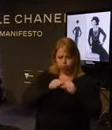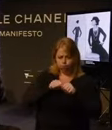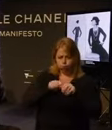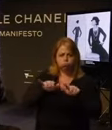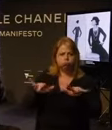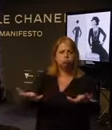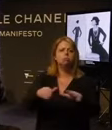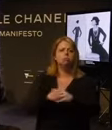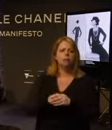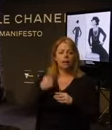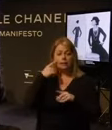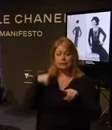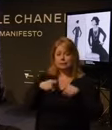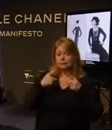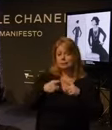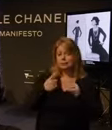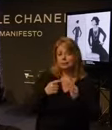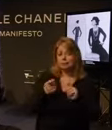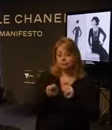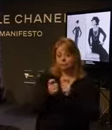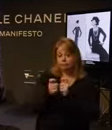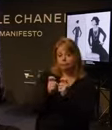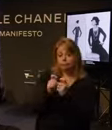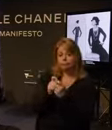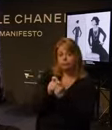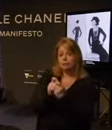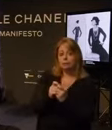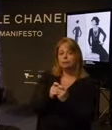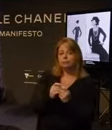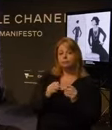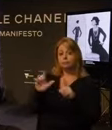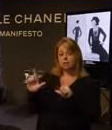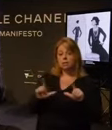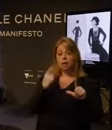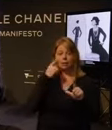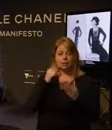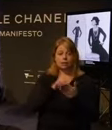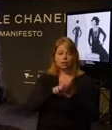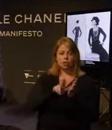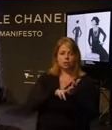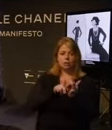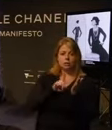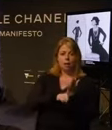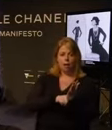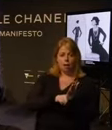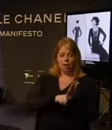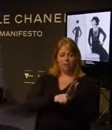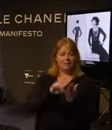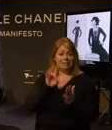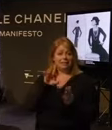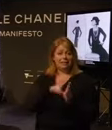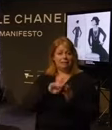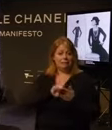different iterations. We see here Chanel photographed by Man Ray, perhaps